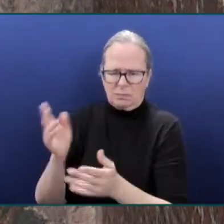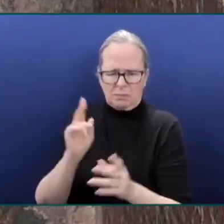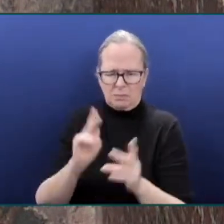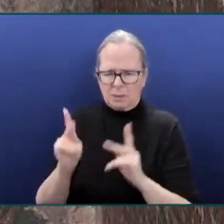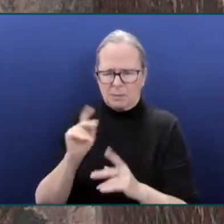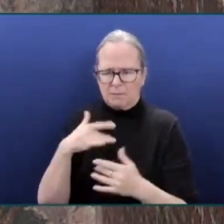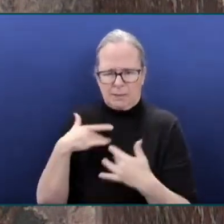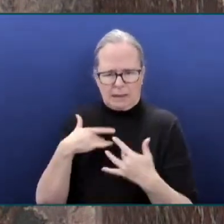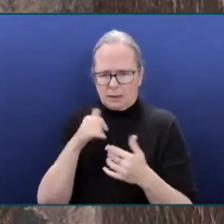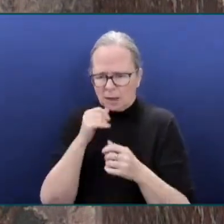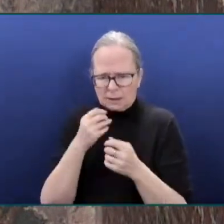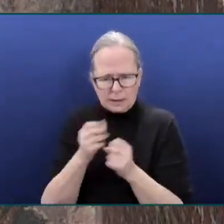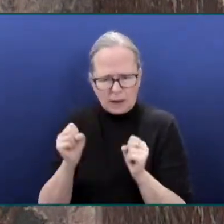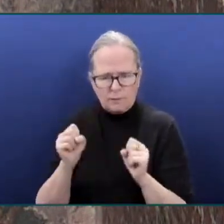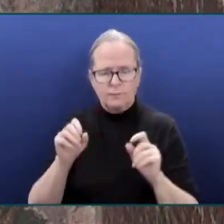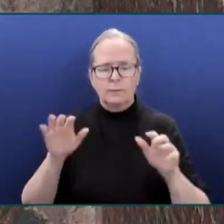question.